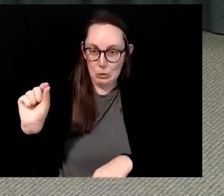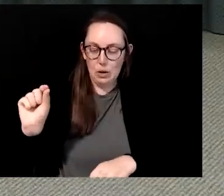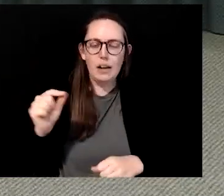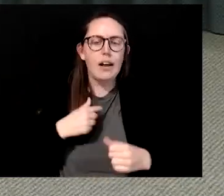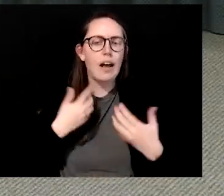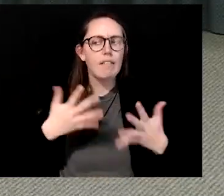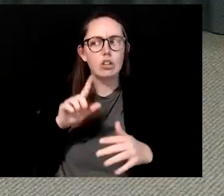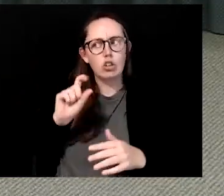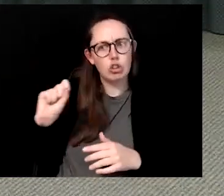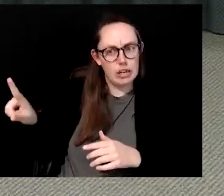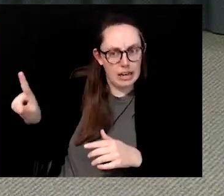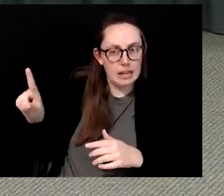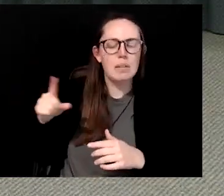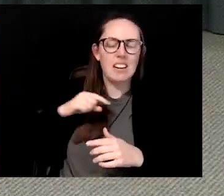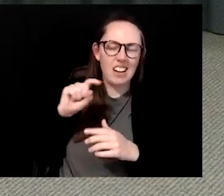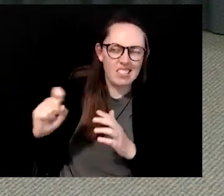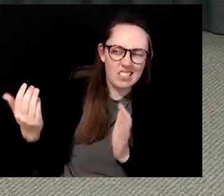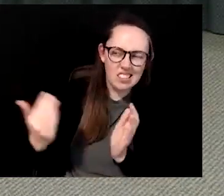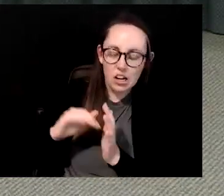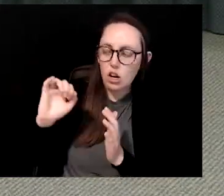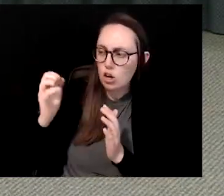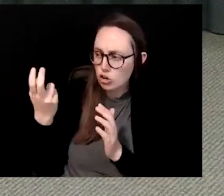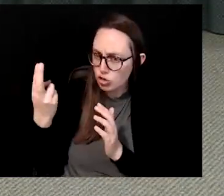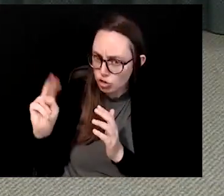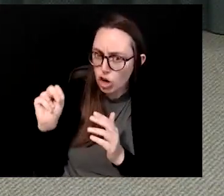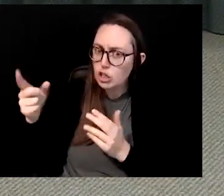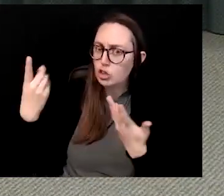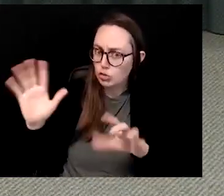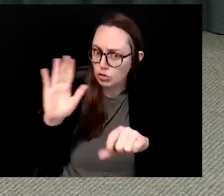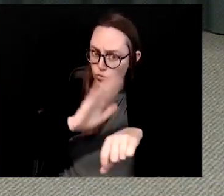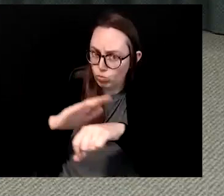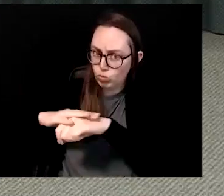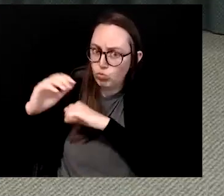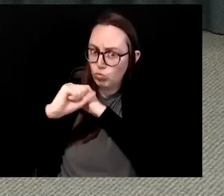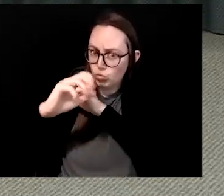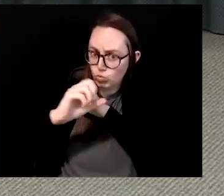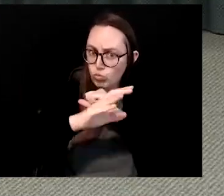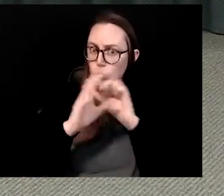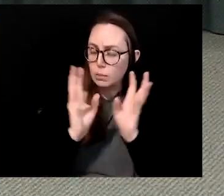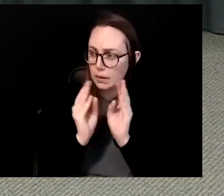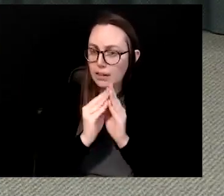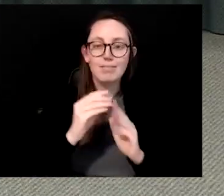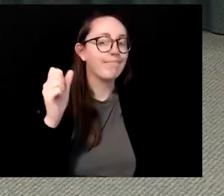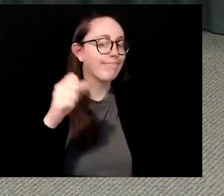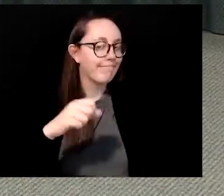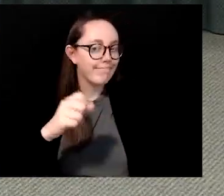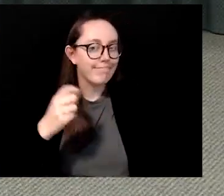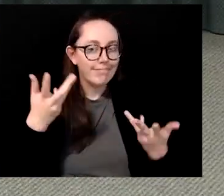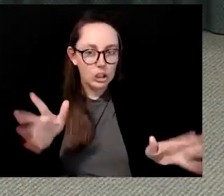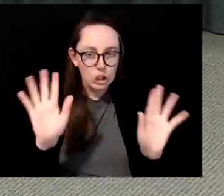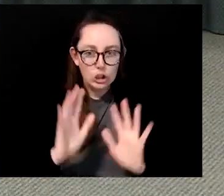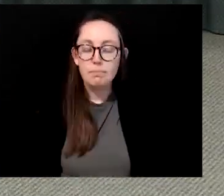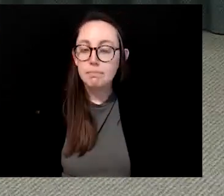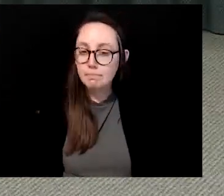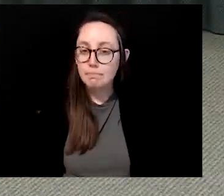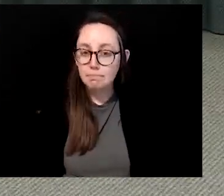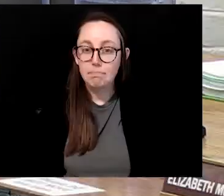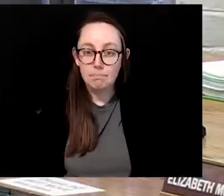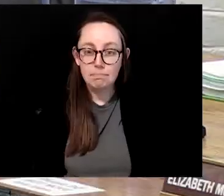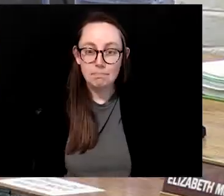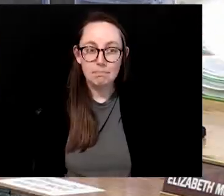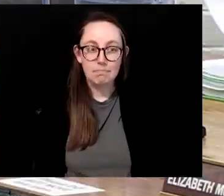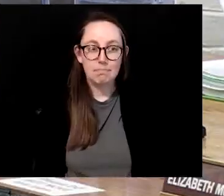I'll ask again uh John was this meeting properly warm yes it would yeah thanks um okay uh so